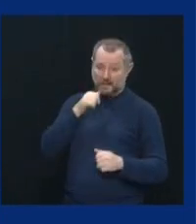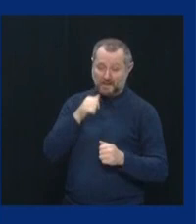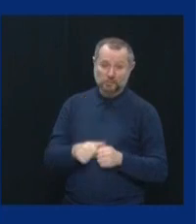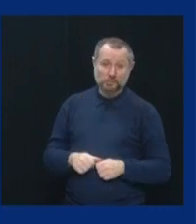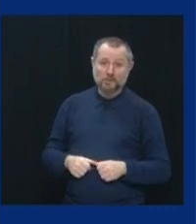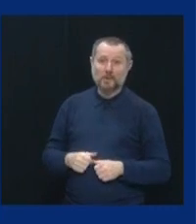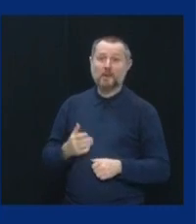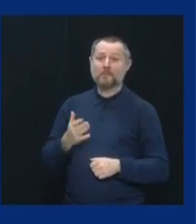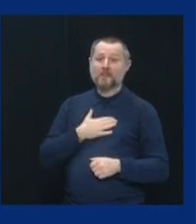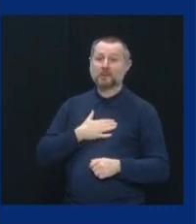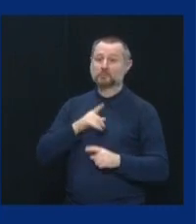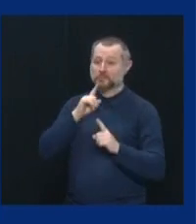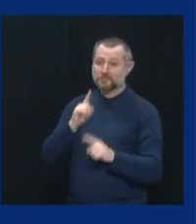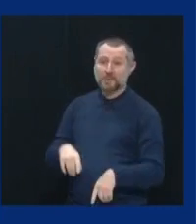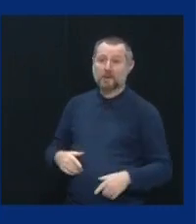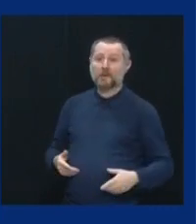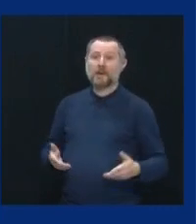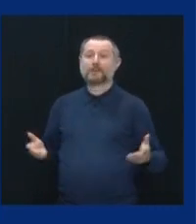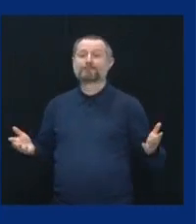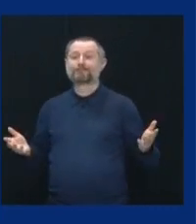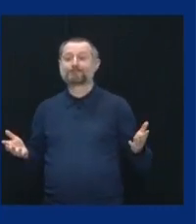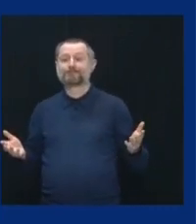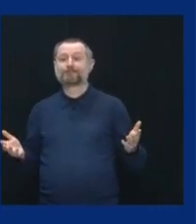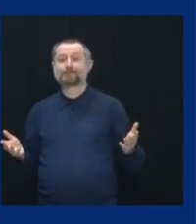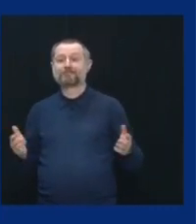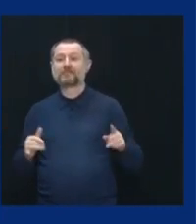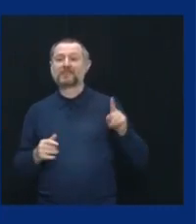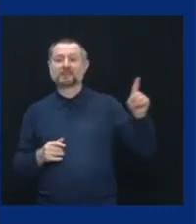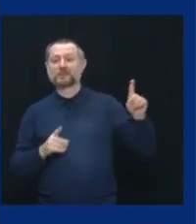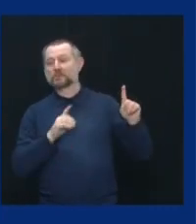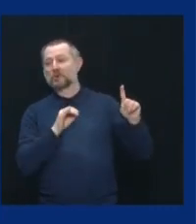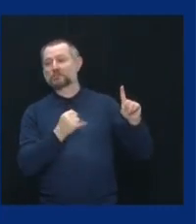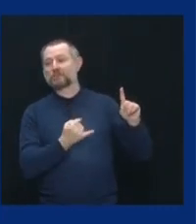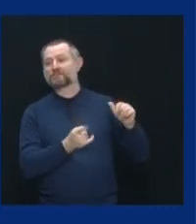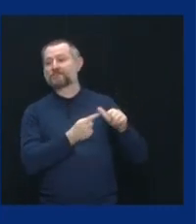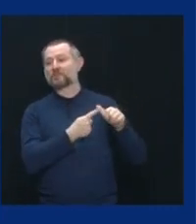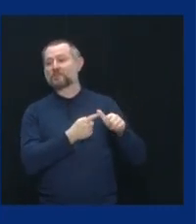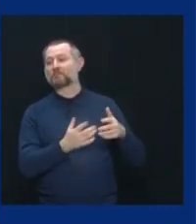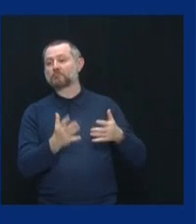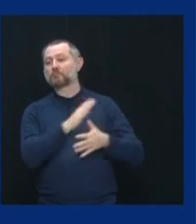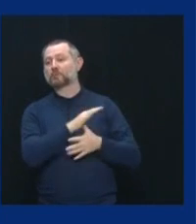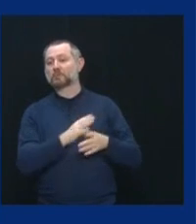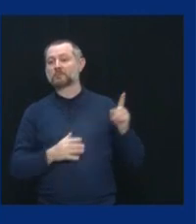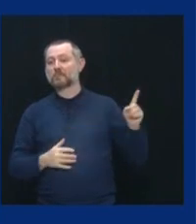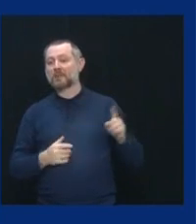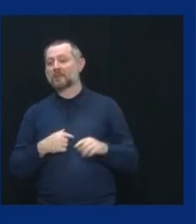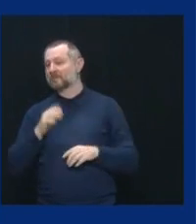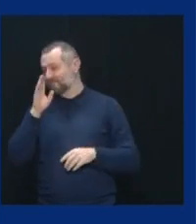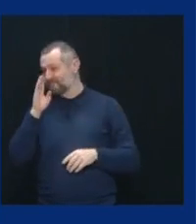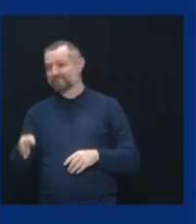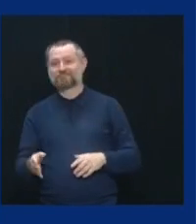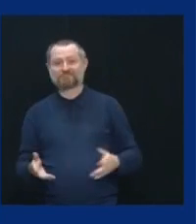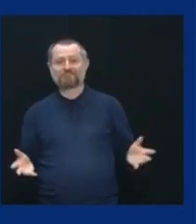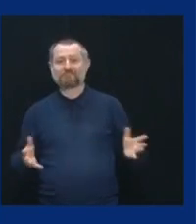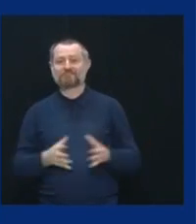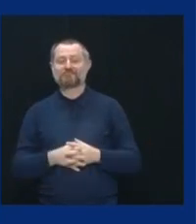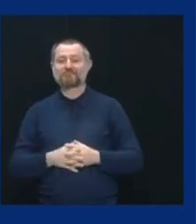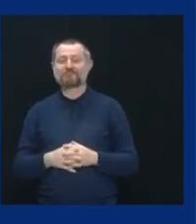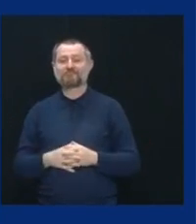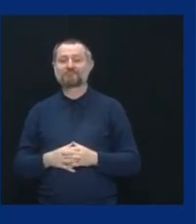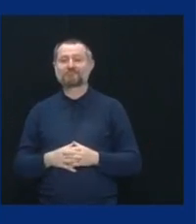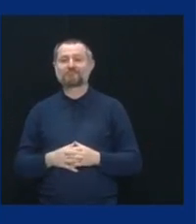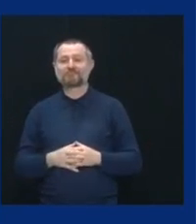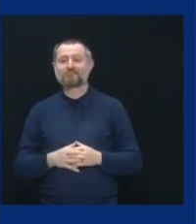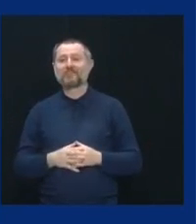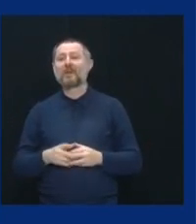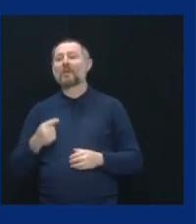we said that we would deal with the DOJ first. I agree. I said that. They were told